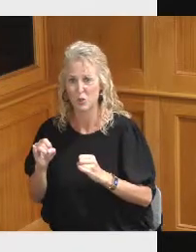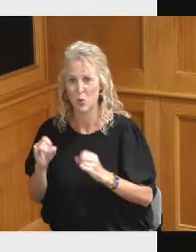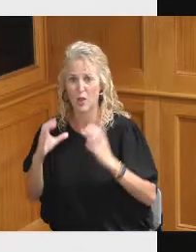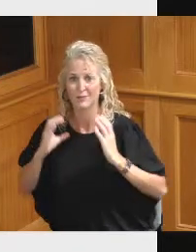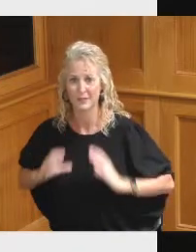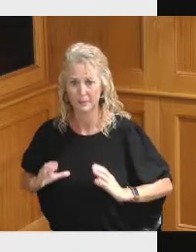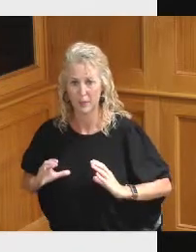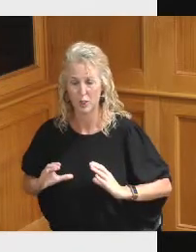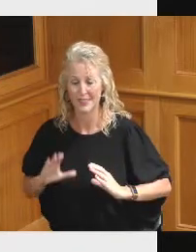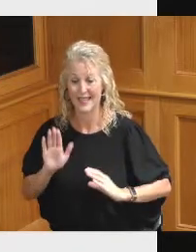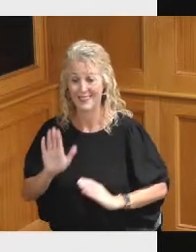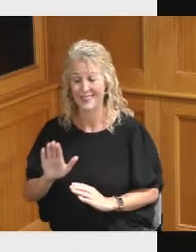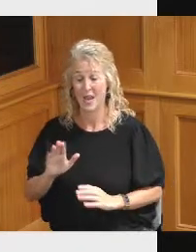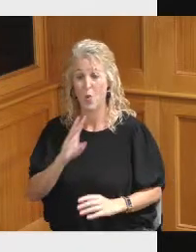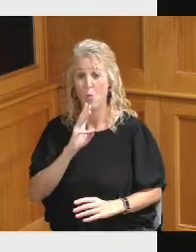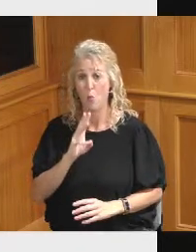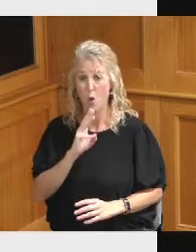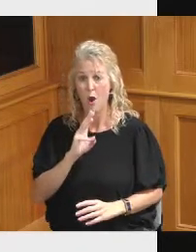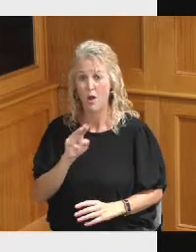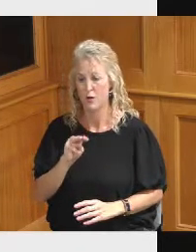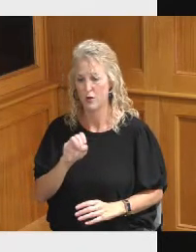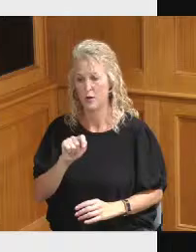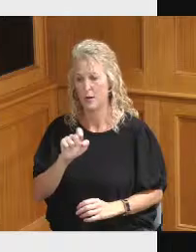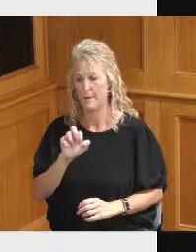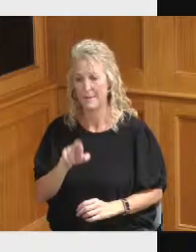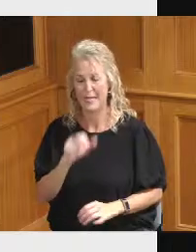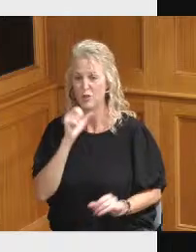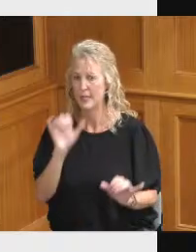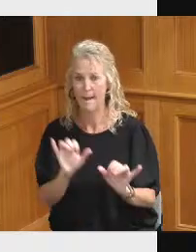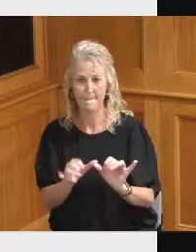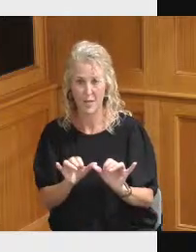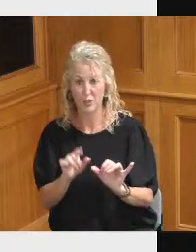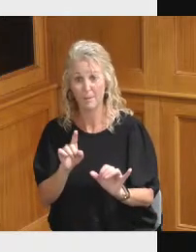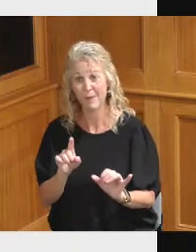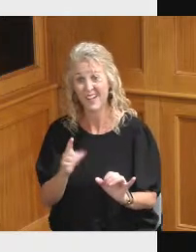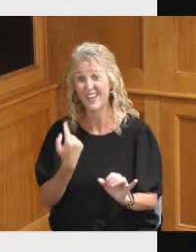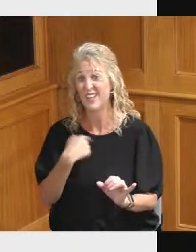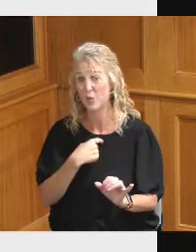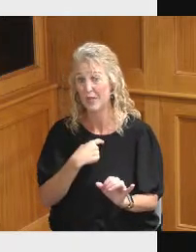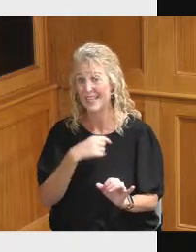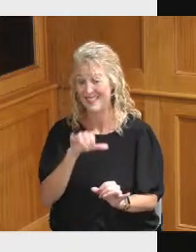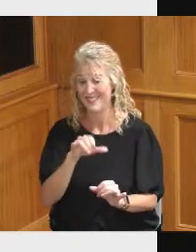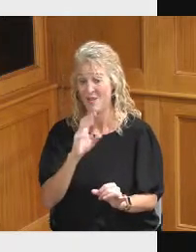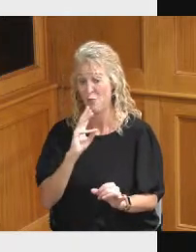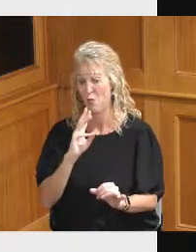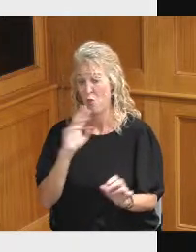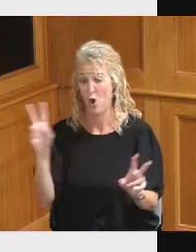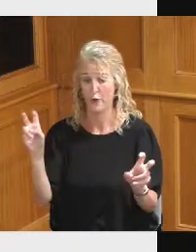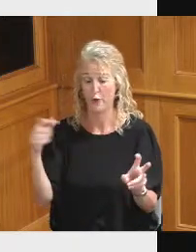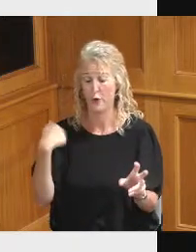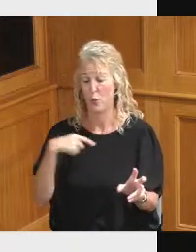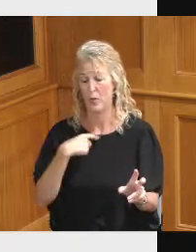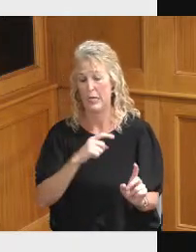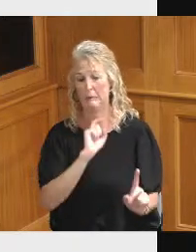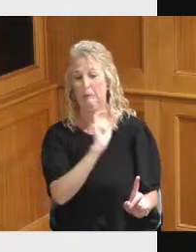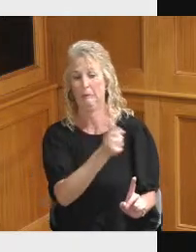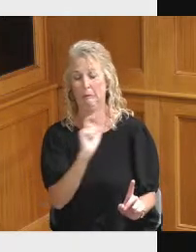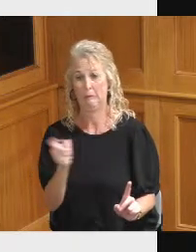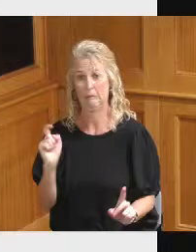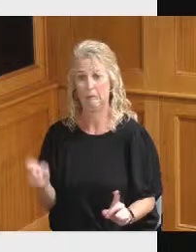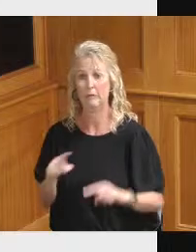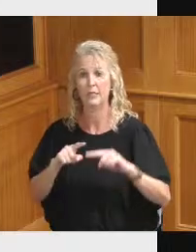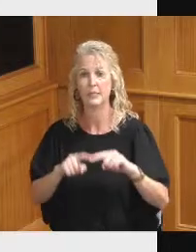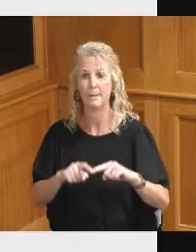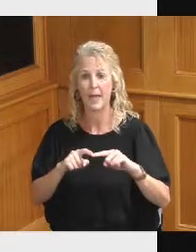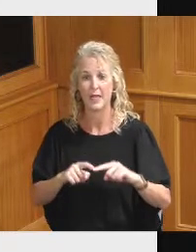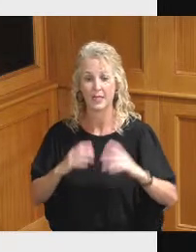meter, so it's not being measured by your meter, but we do allocate it based on a customer and